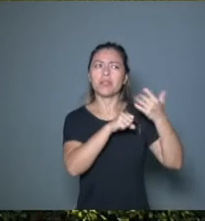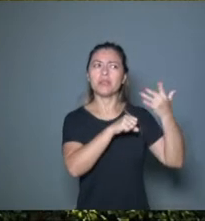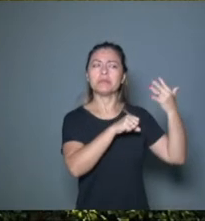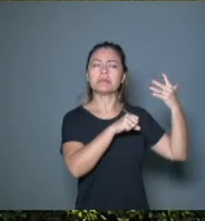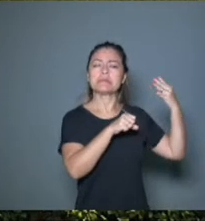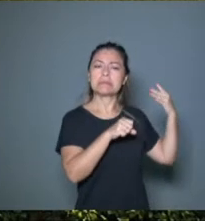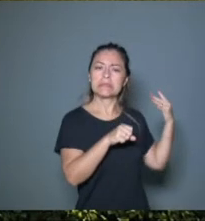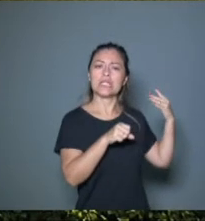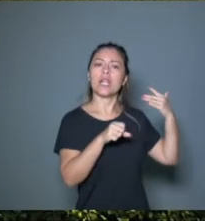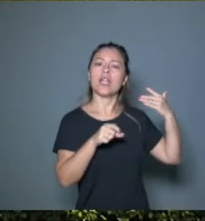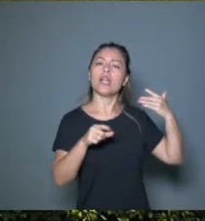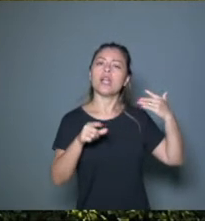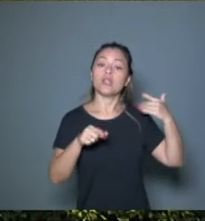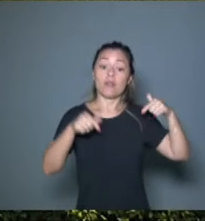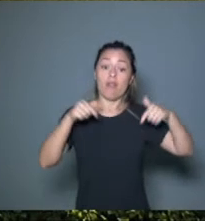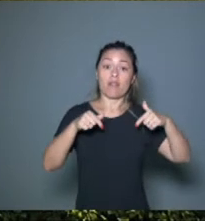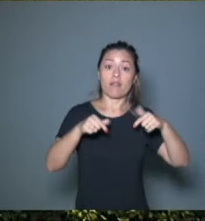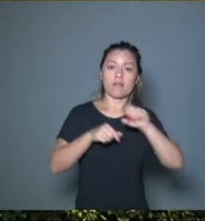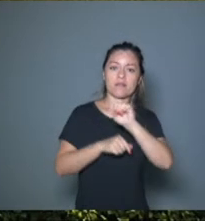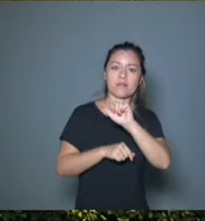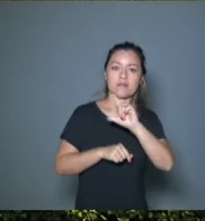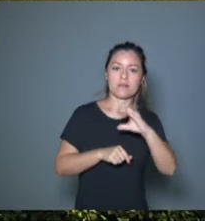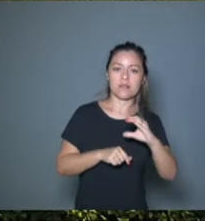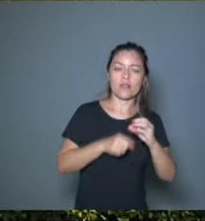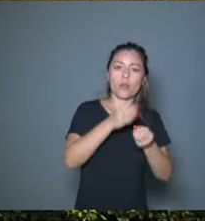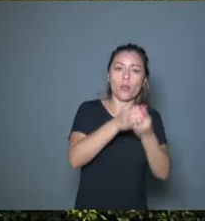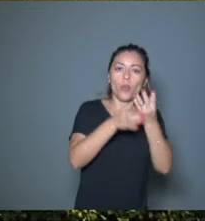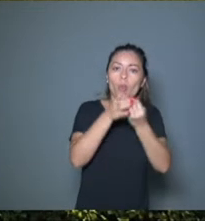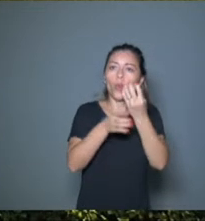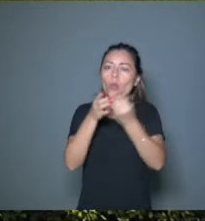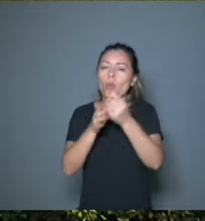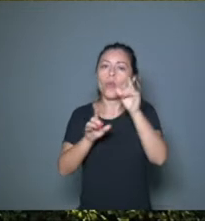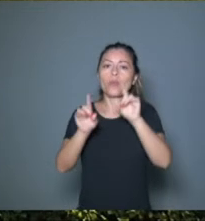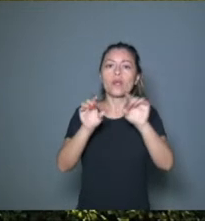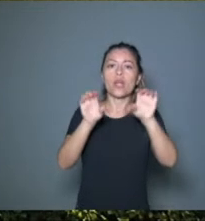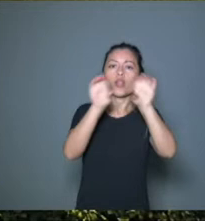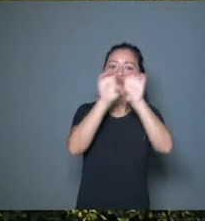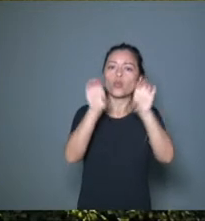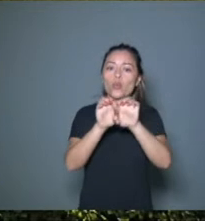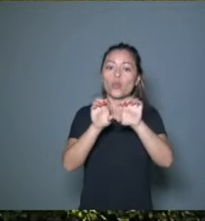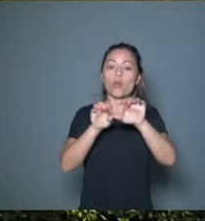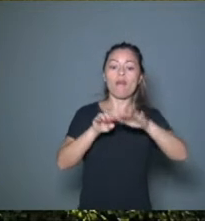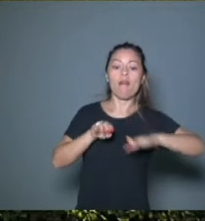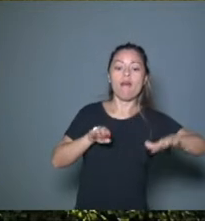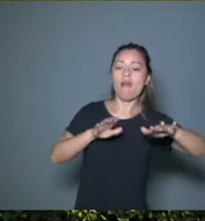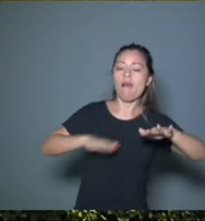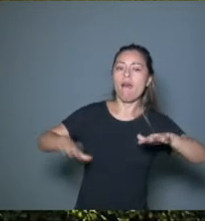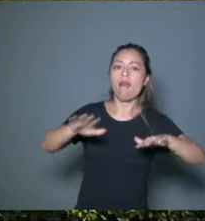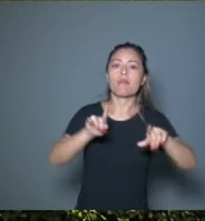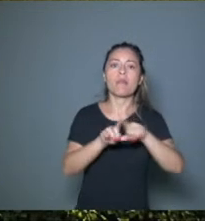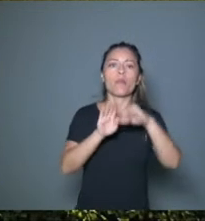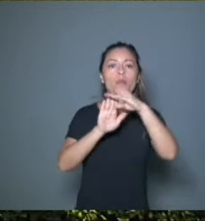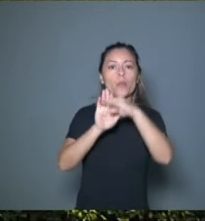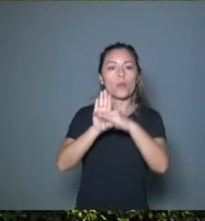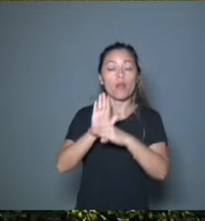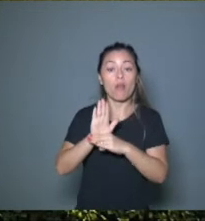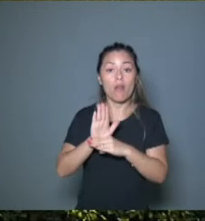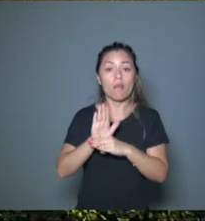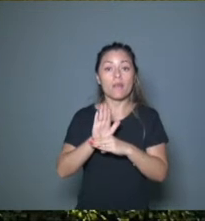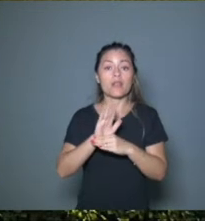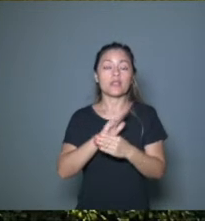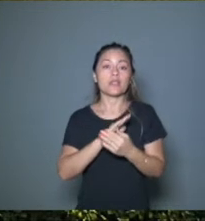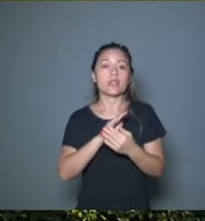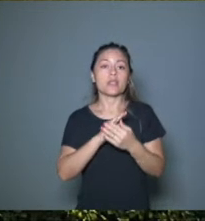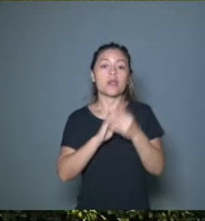Over the past few years, at SLC Agricola, we've established some